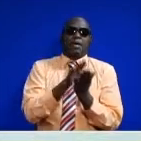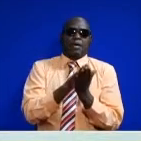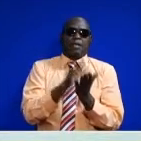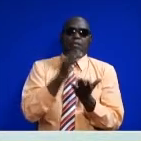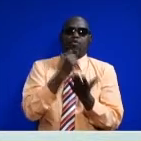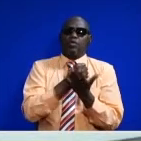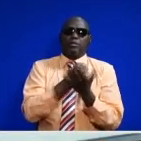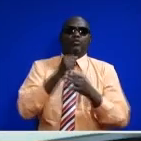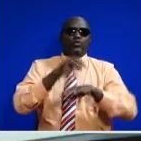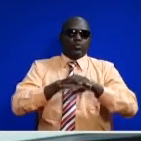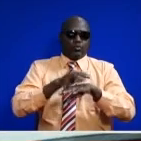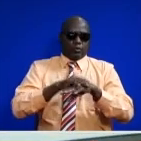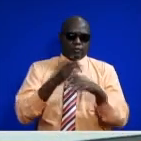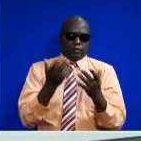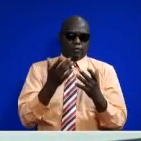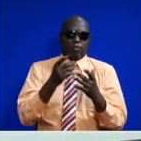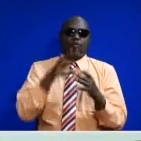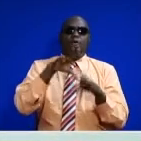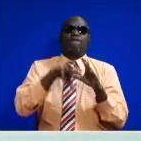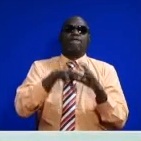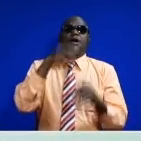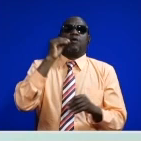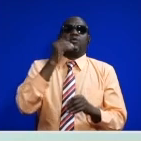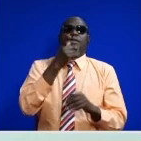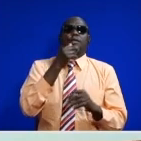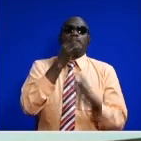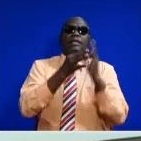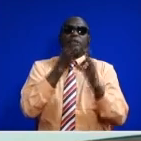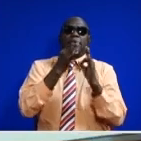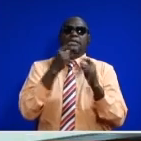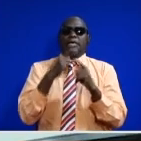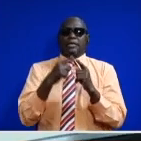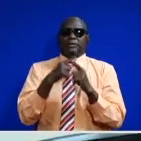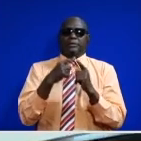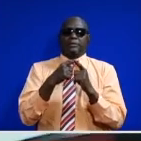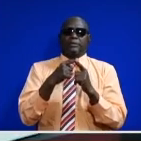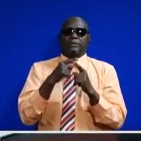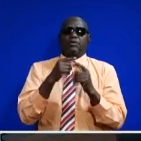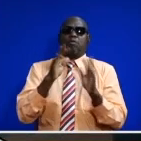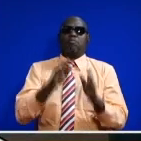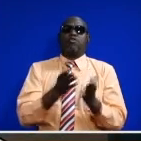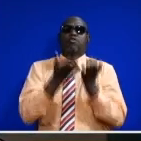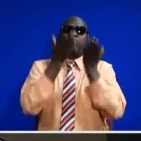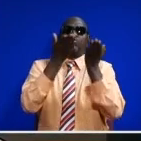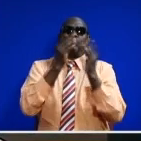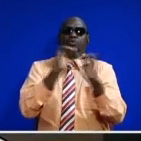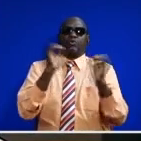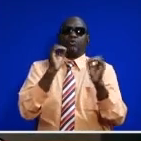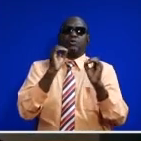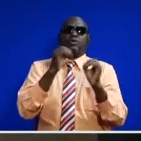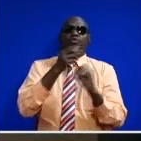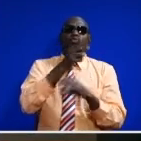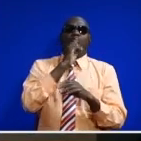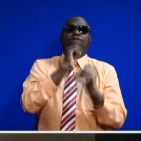good because we found that this person with 33 years of non-promotion had actually been promoted in